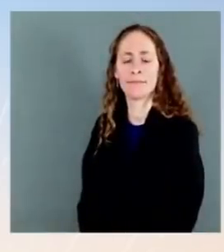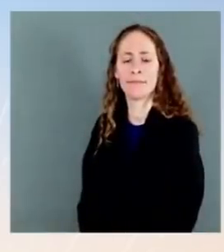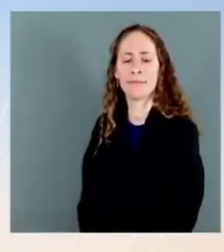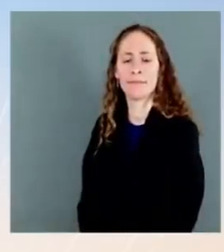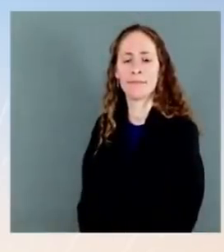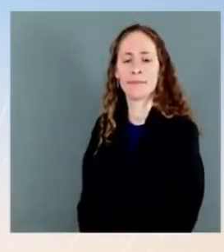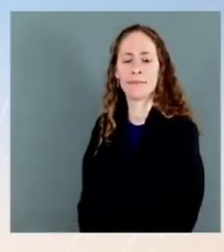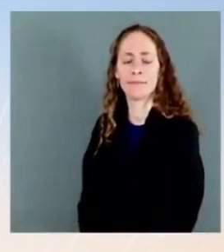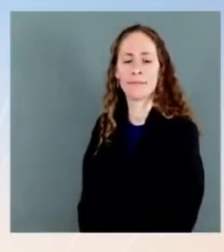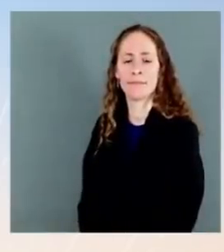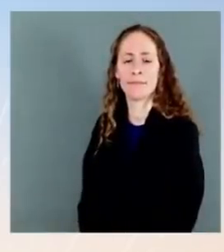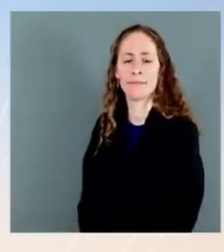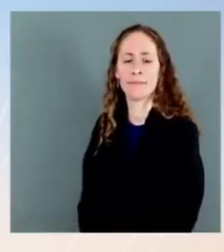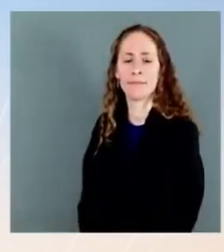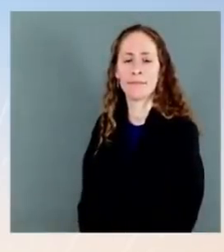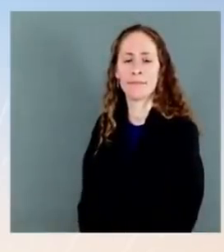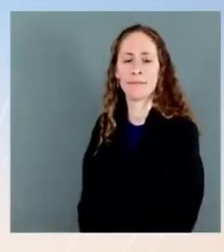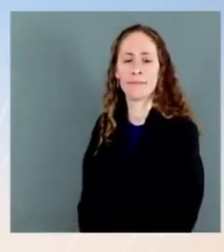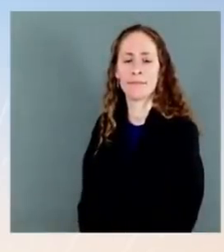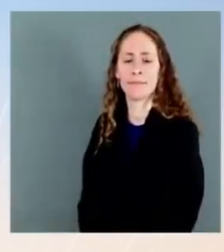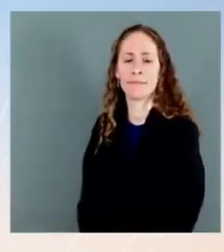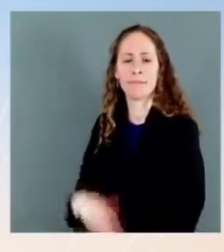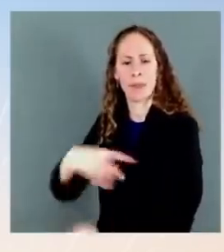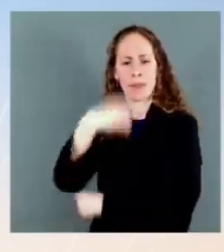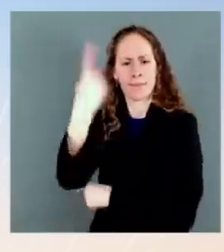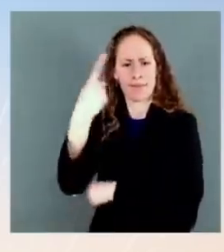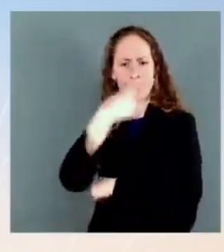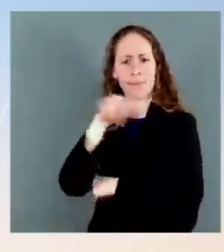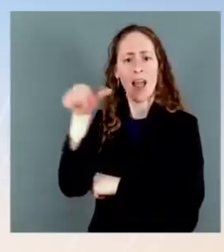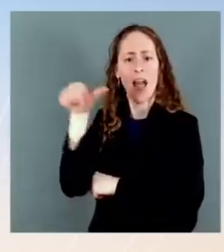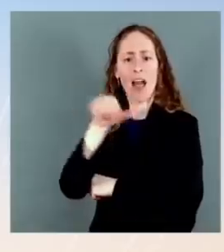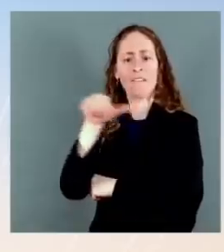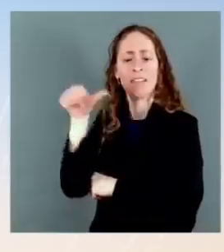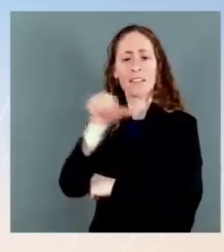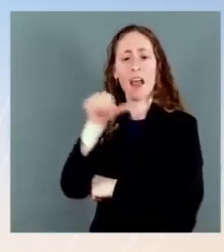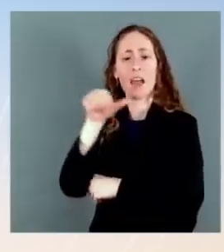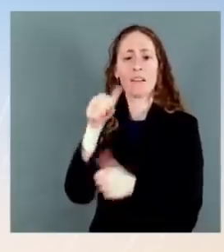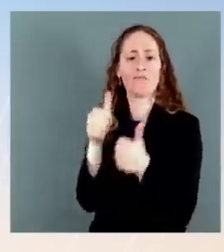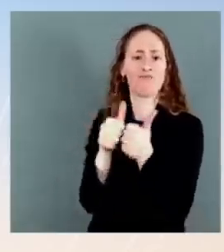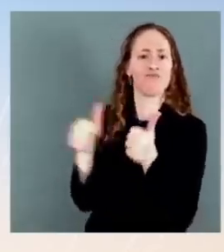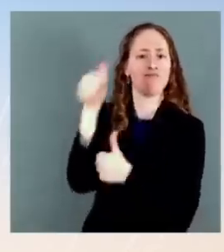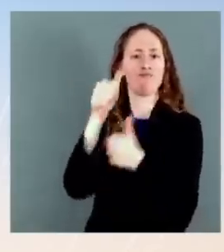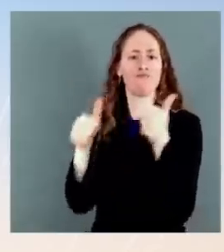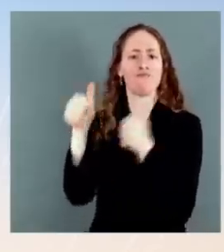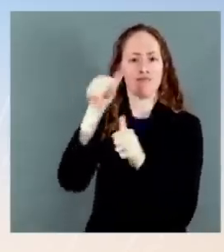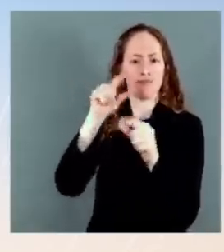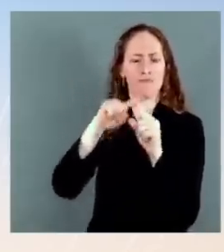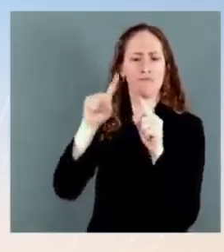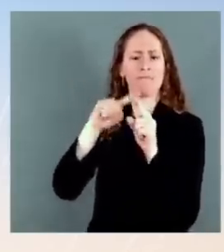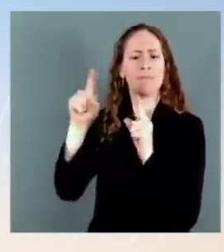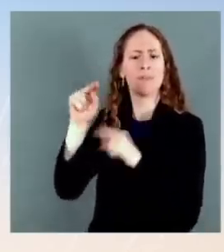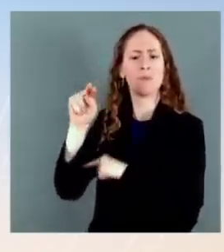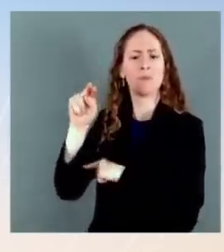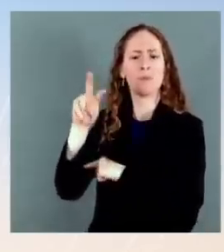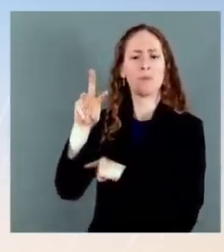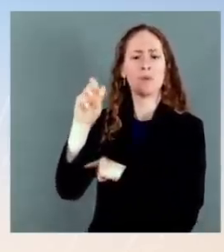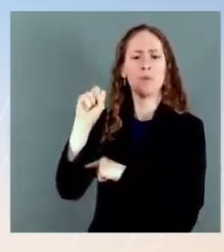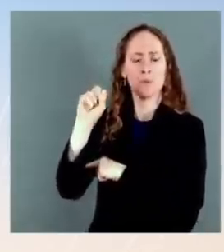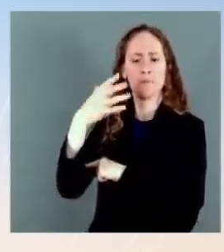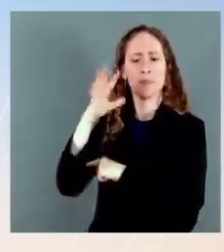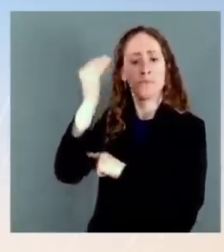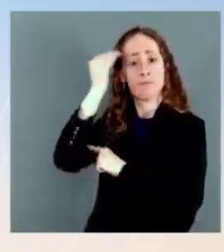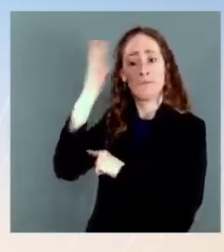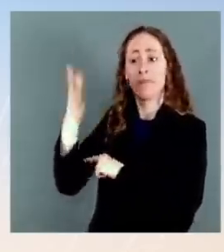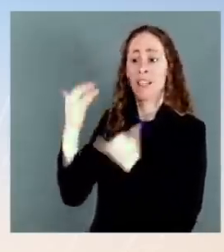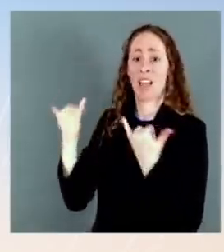told AP that sanctions against Afghanistan would not have any benefit. What circumstances are needed for the U.S. and its allies